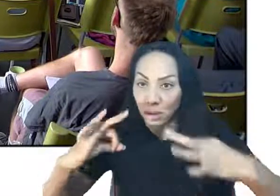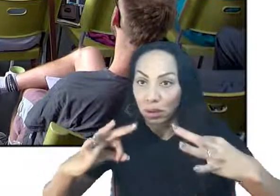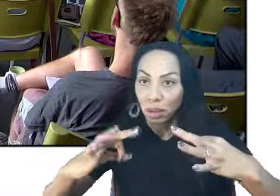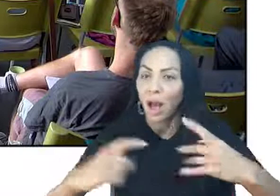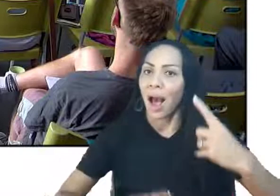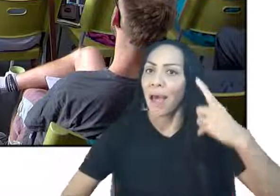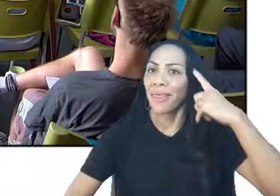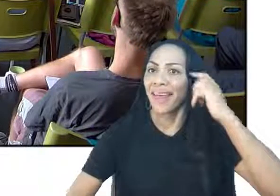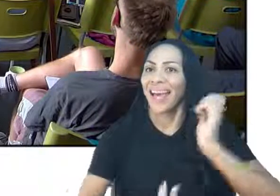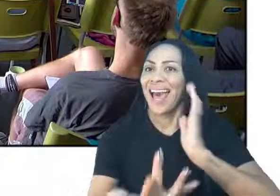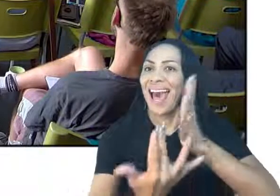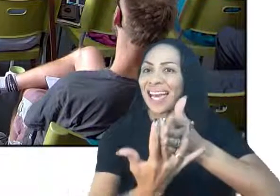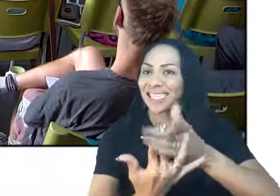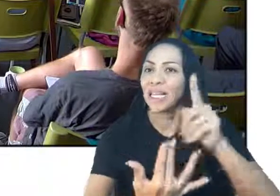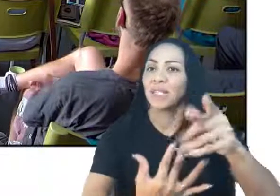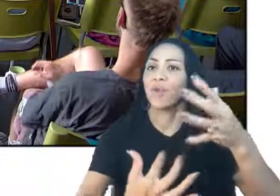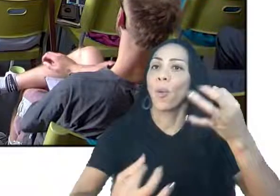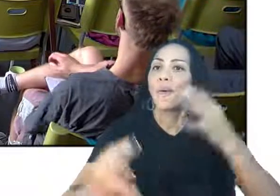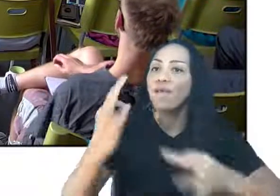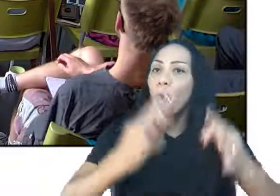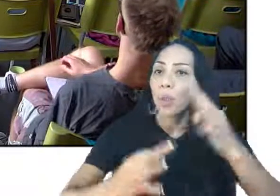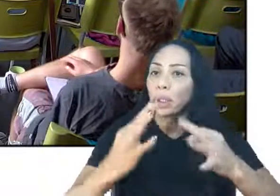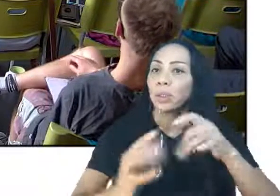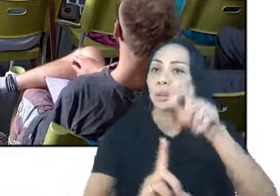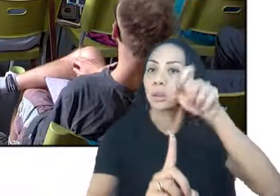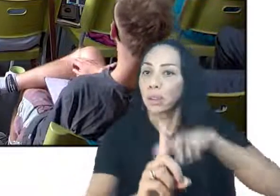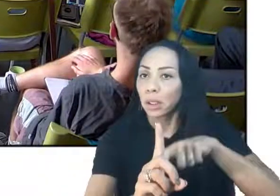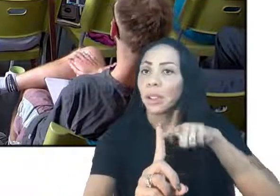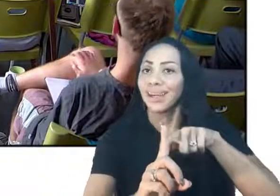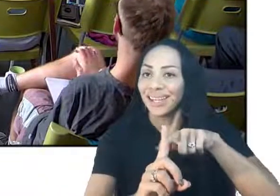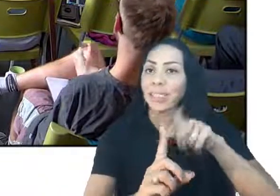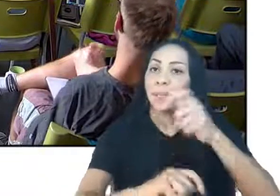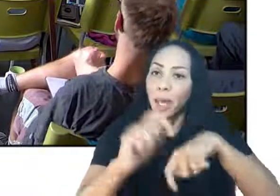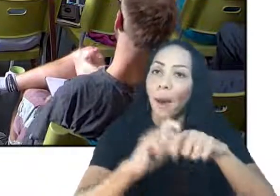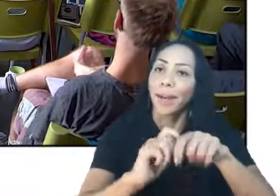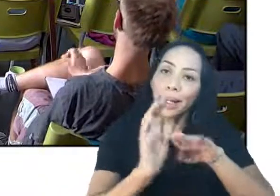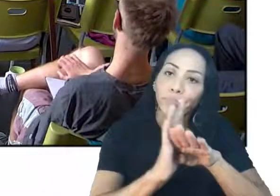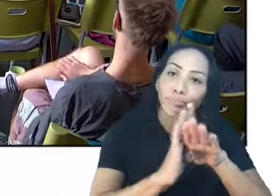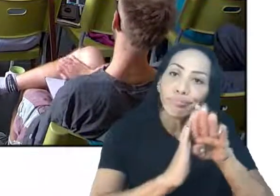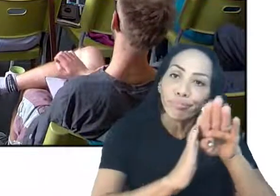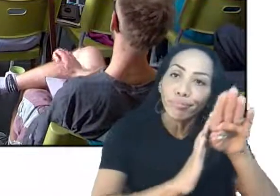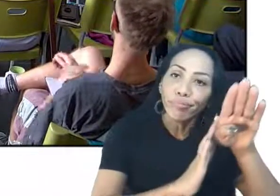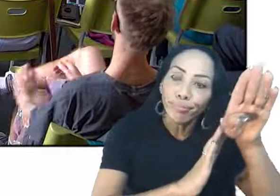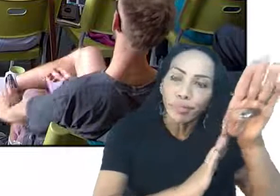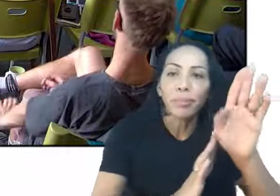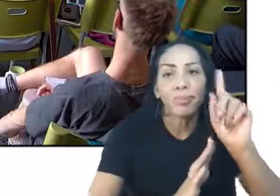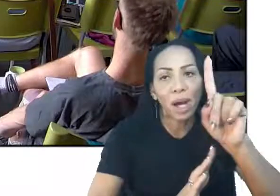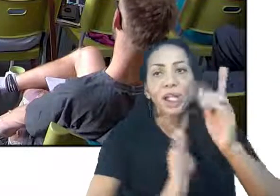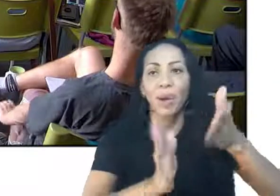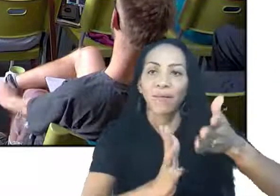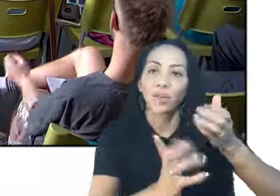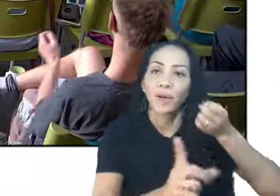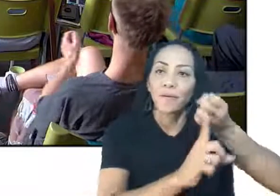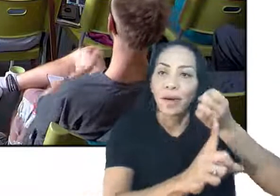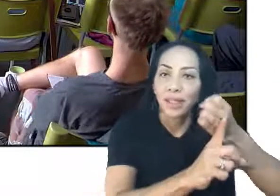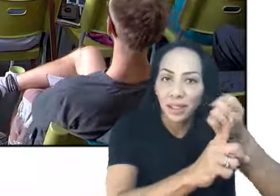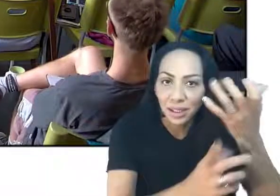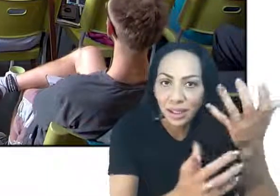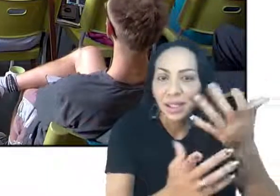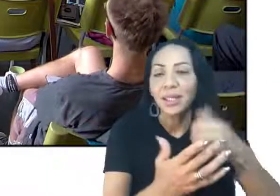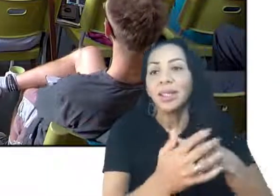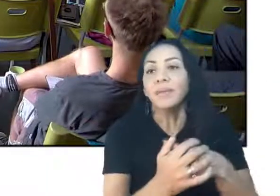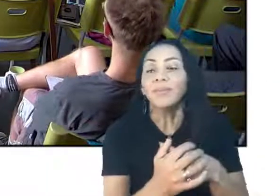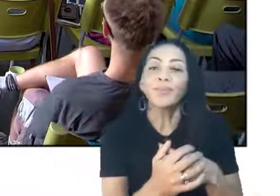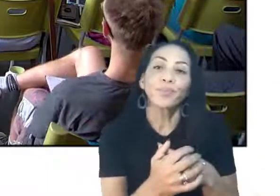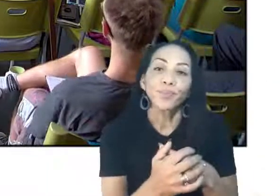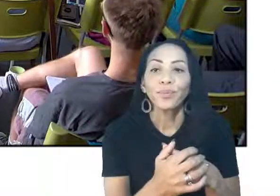even though we do still have to fight for it. But there is little conversation about the access for producing teams and